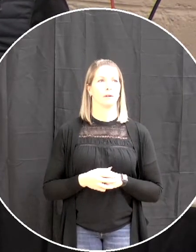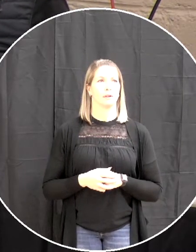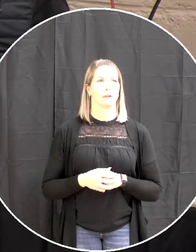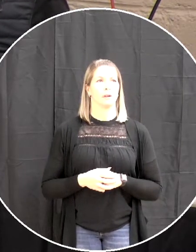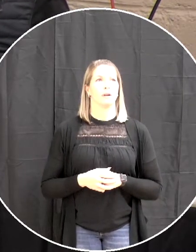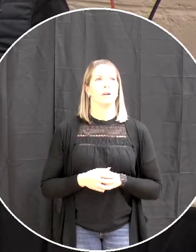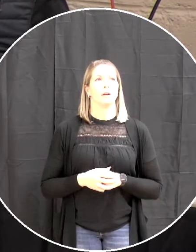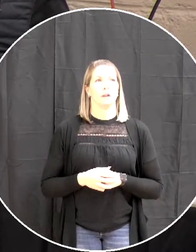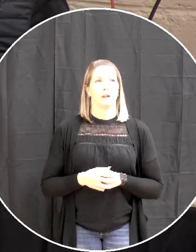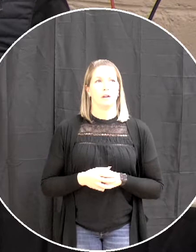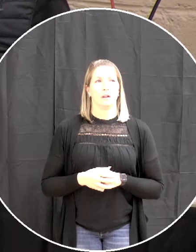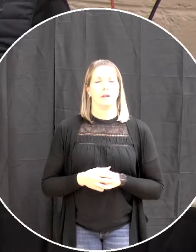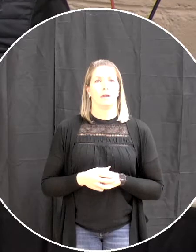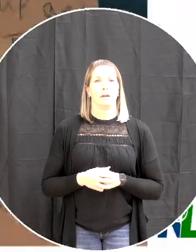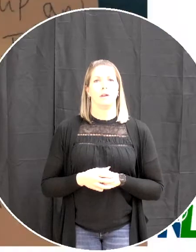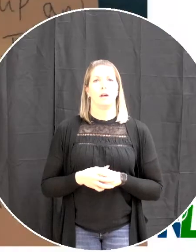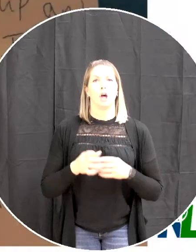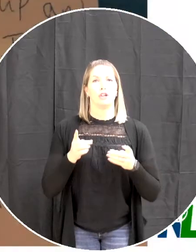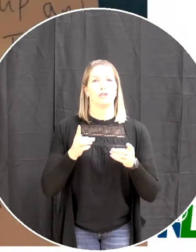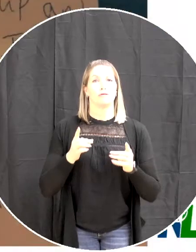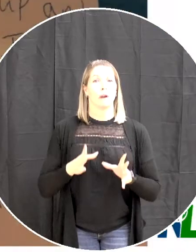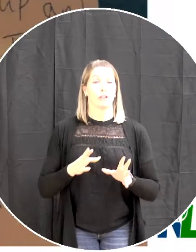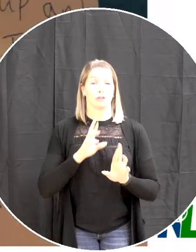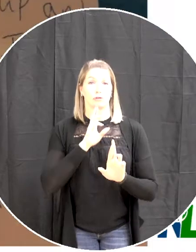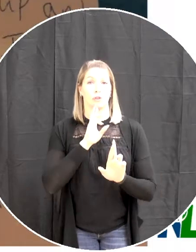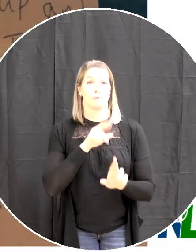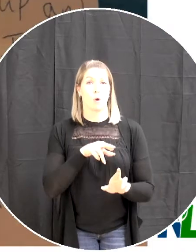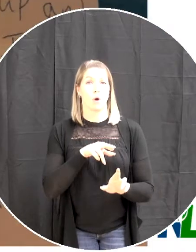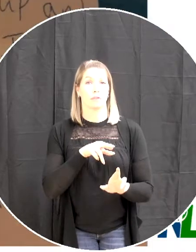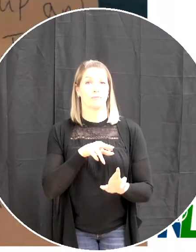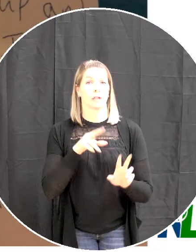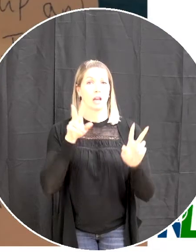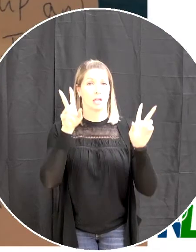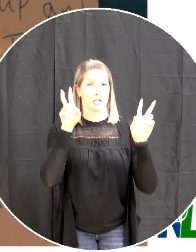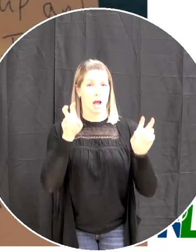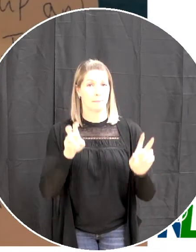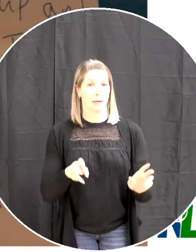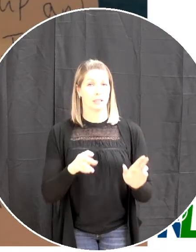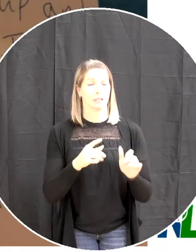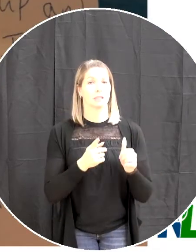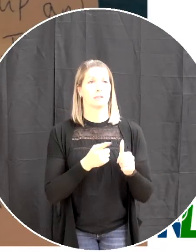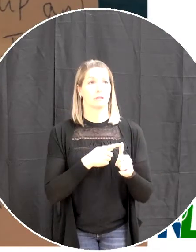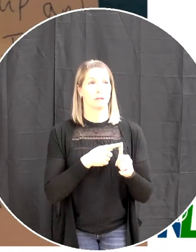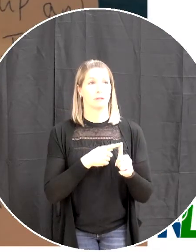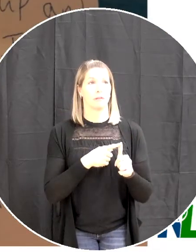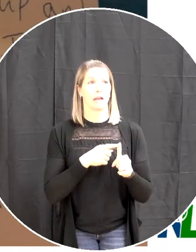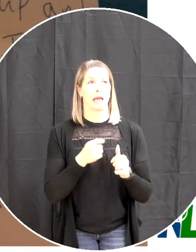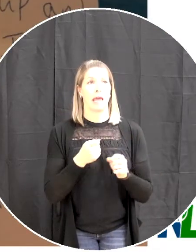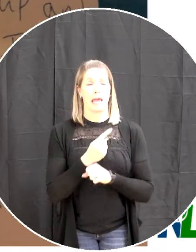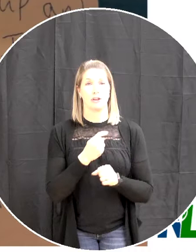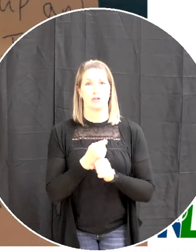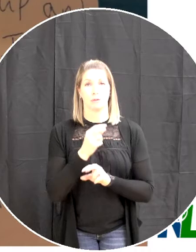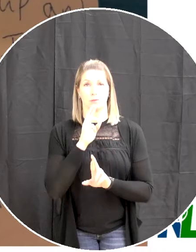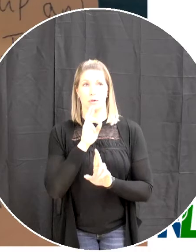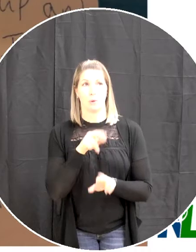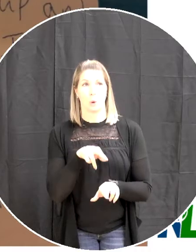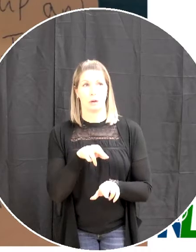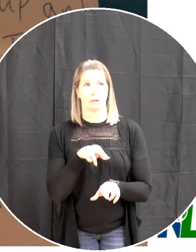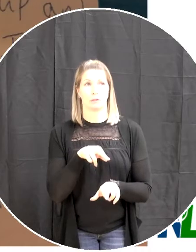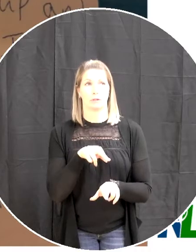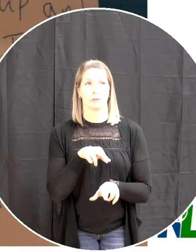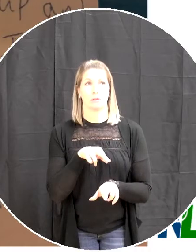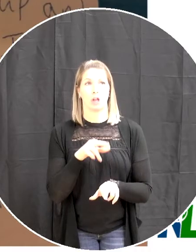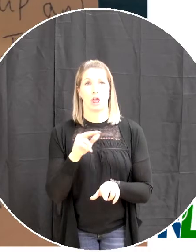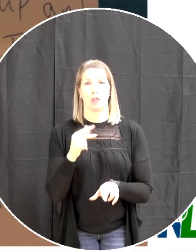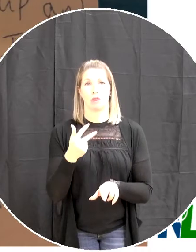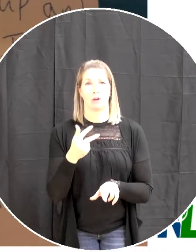So this director's report will cover the following topics. First, we'll deal with the annual report for the third